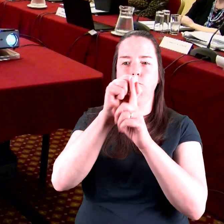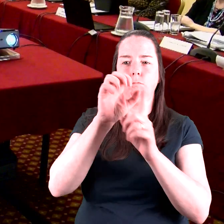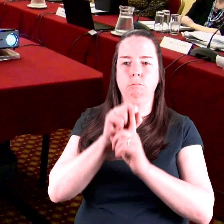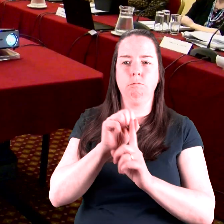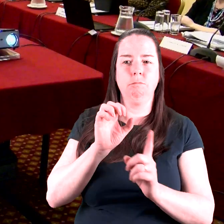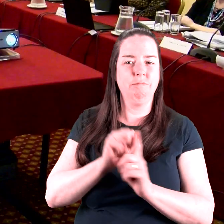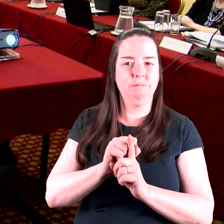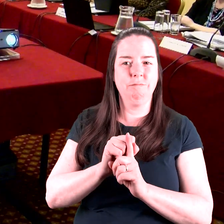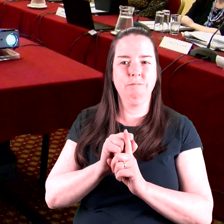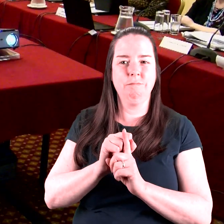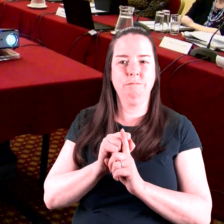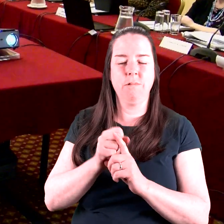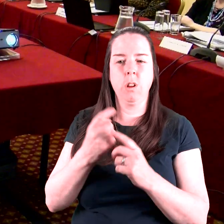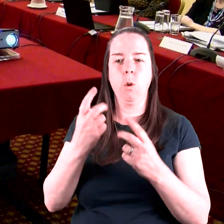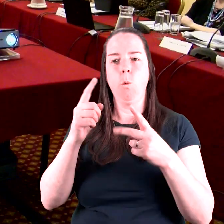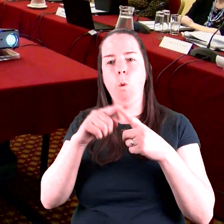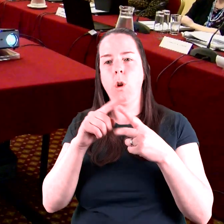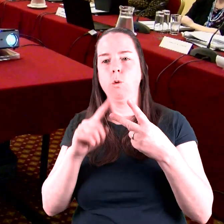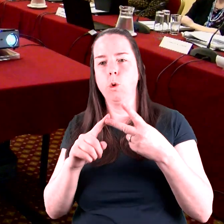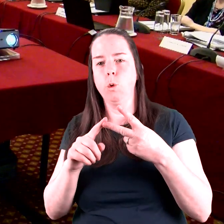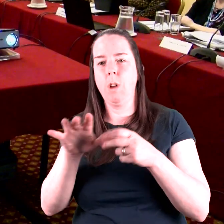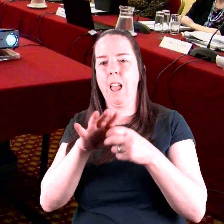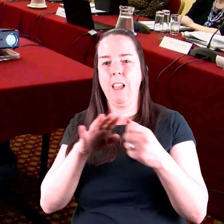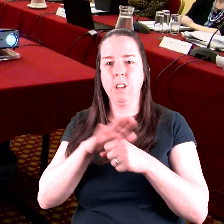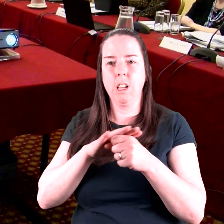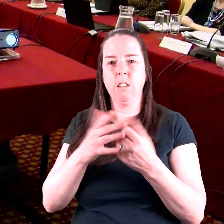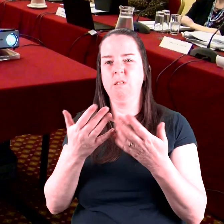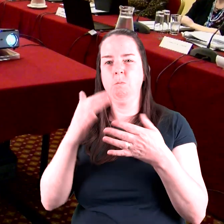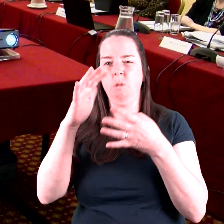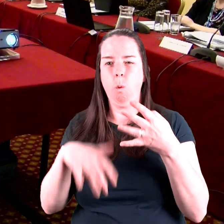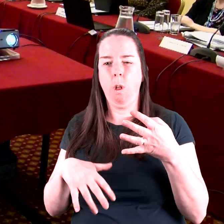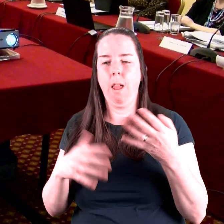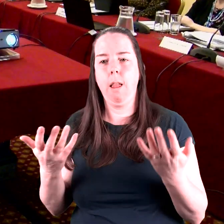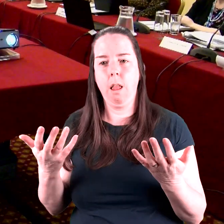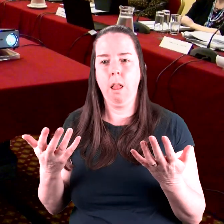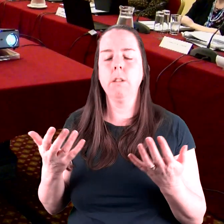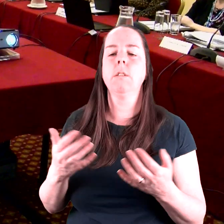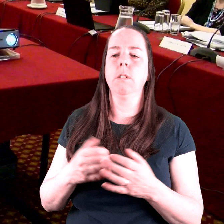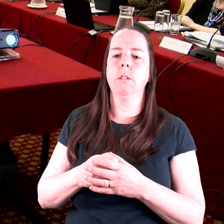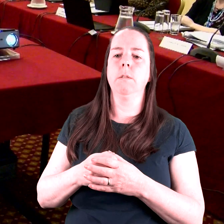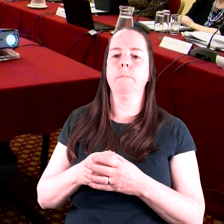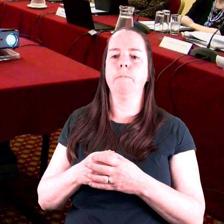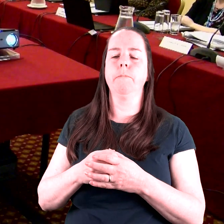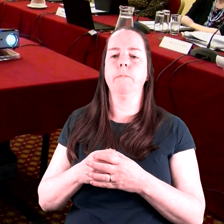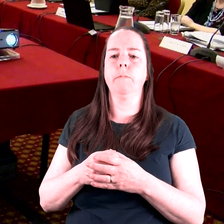or more easier to define in 1 or 2 of those areas than all of them. But I